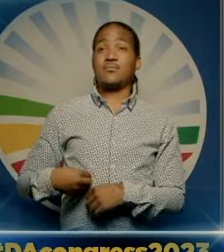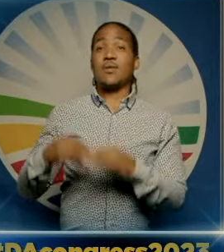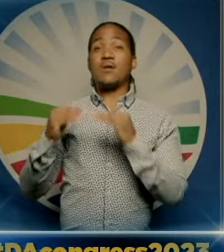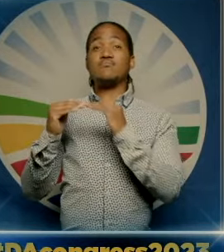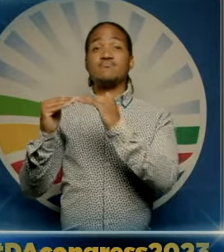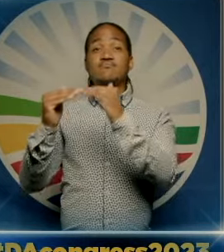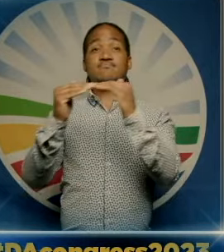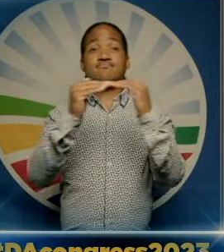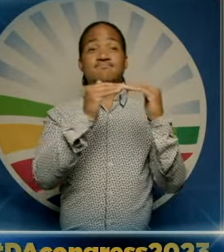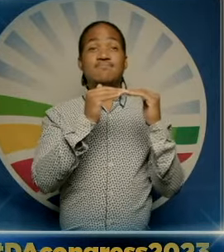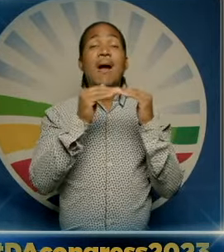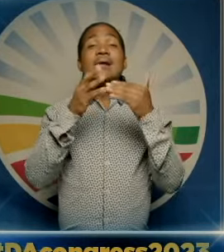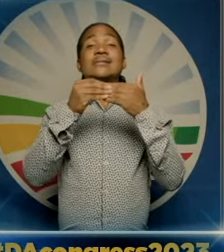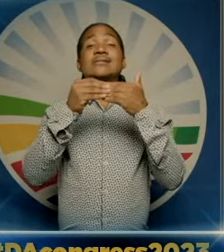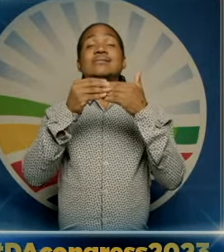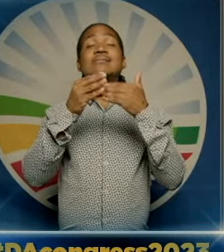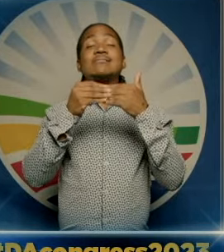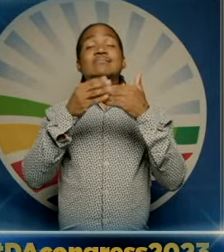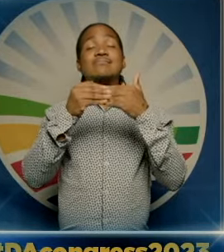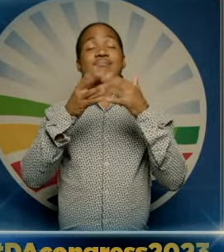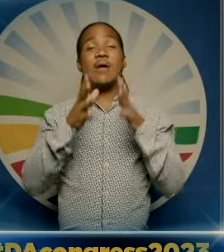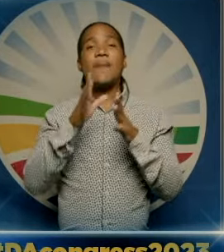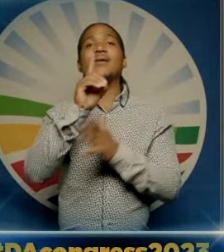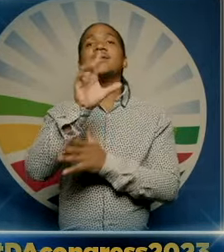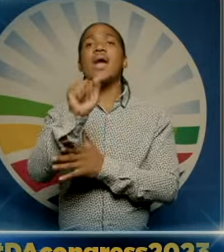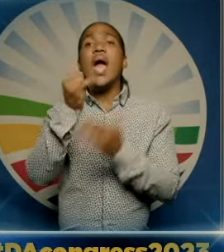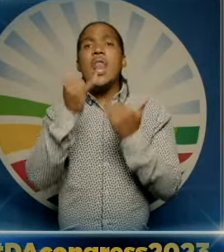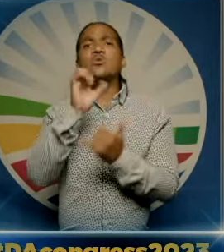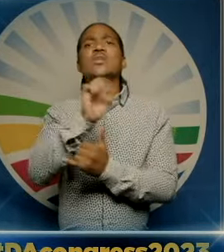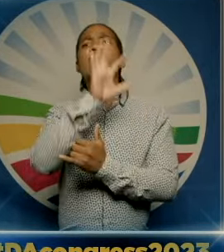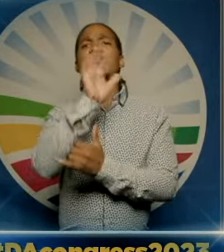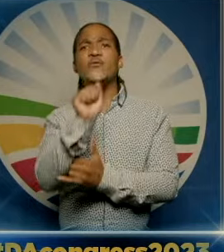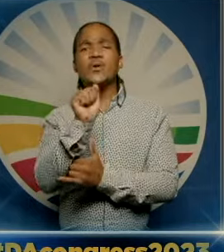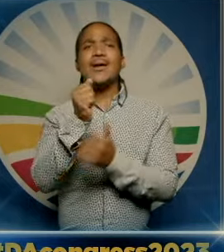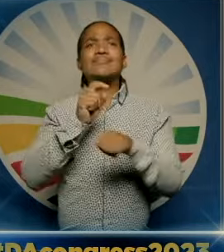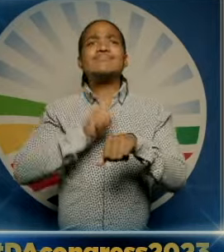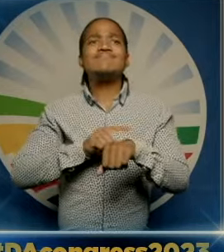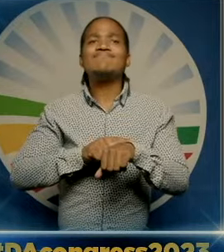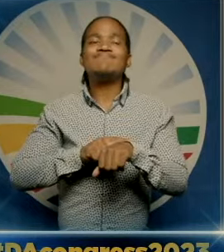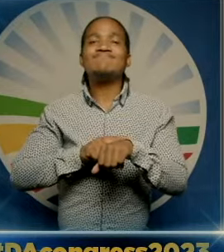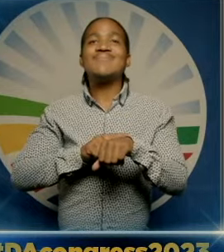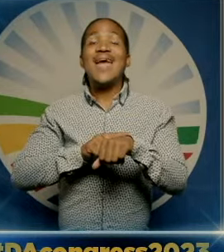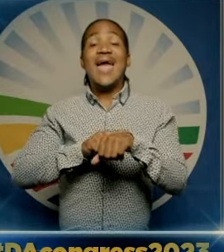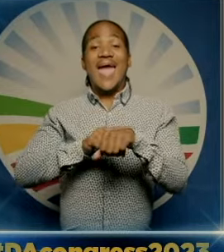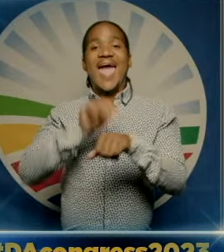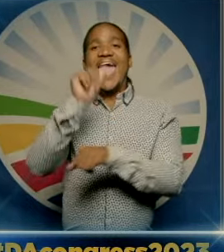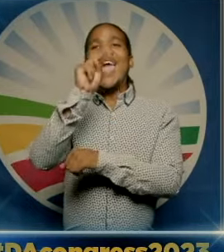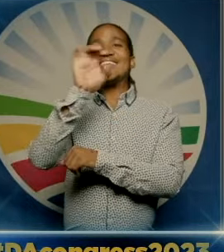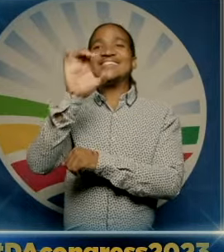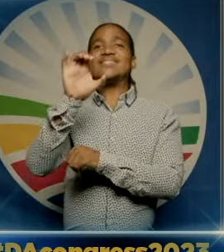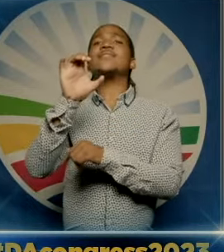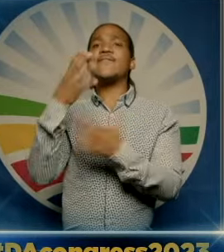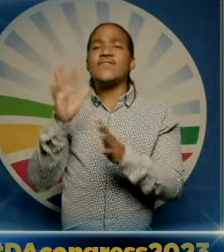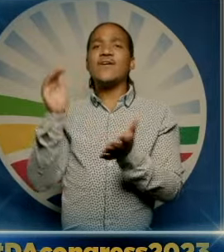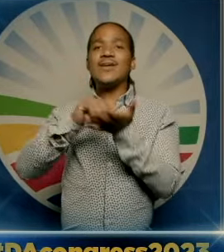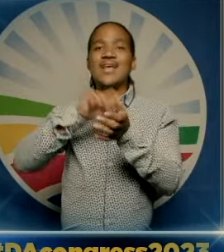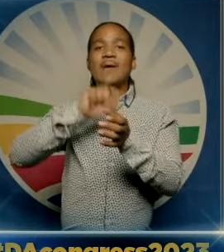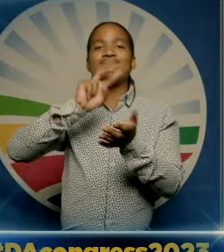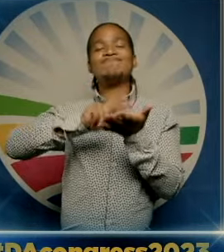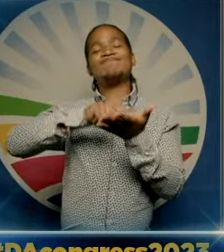mistake, South Africa is no longer at a crossroads. The ANC has brought us to a free fall